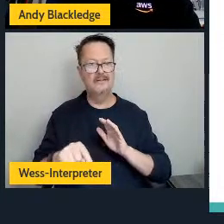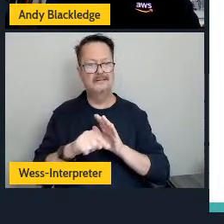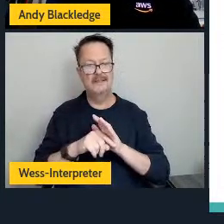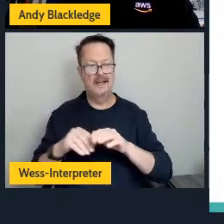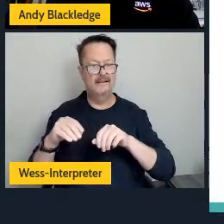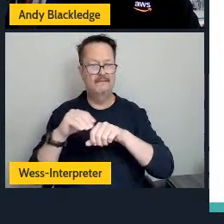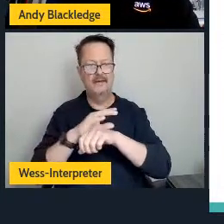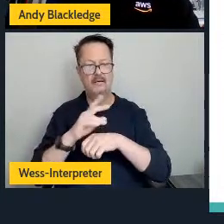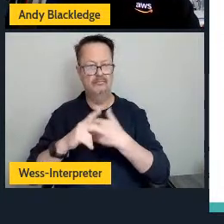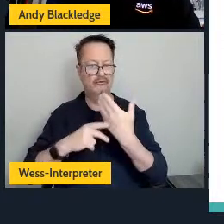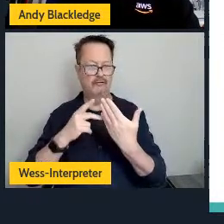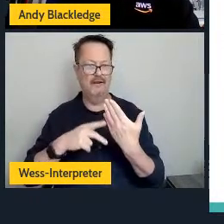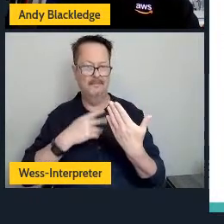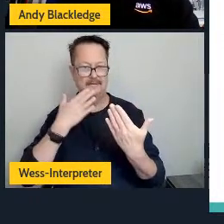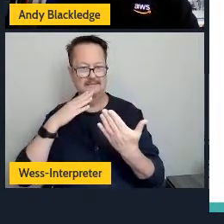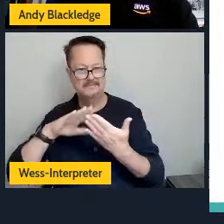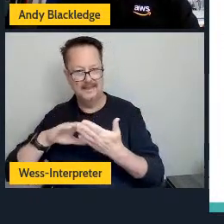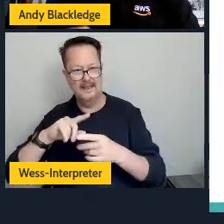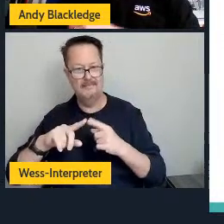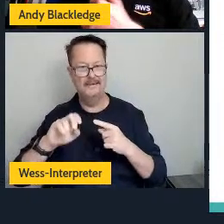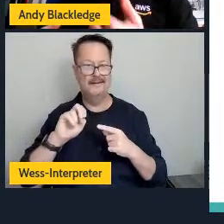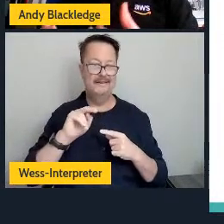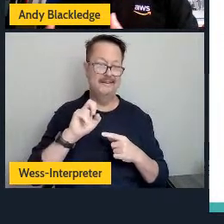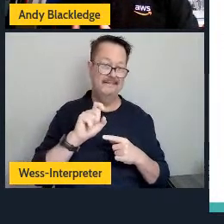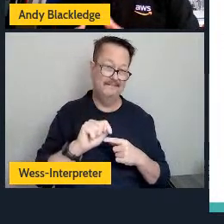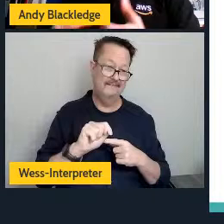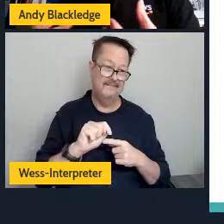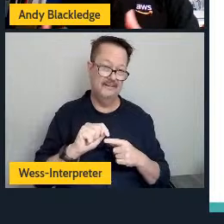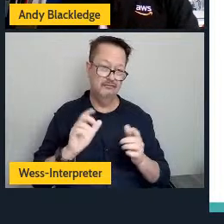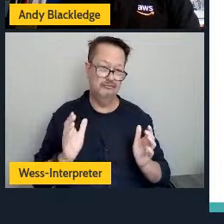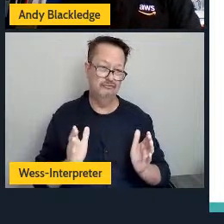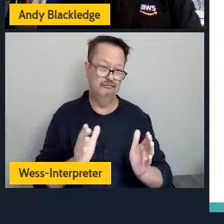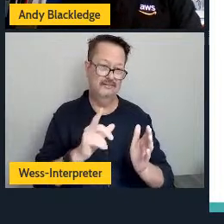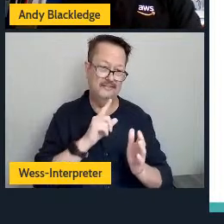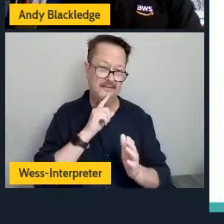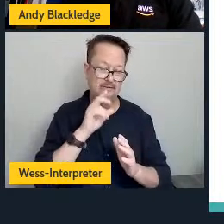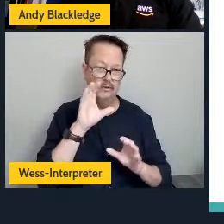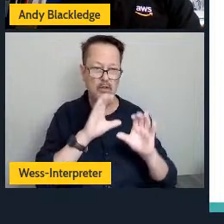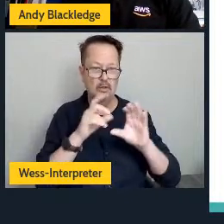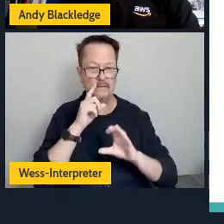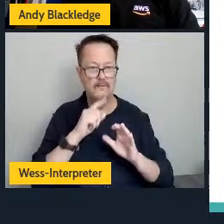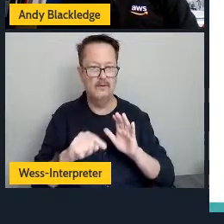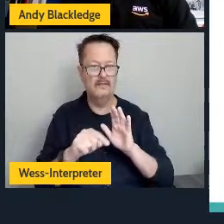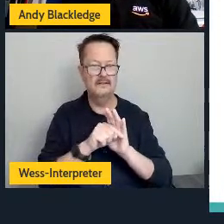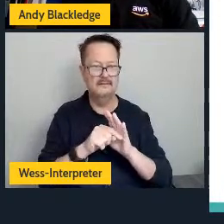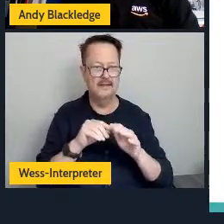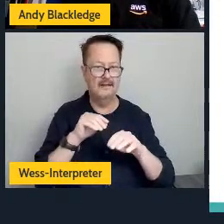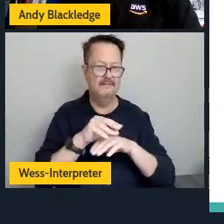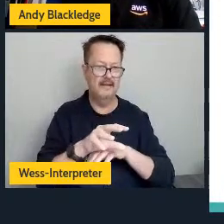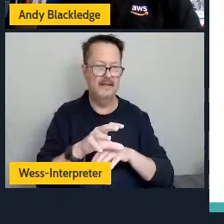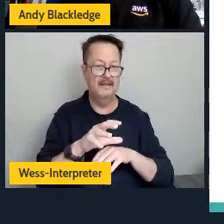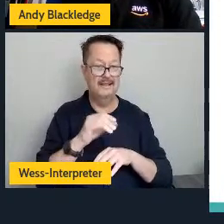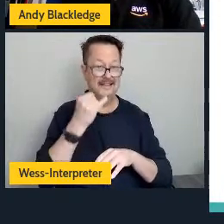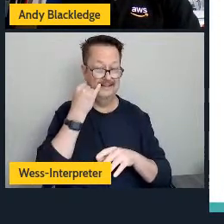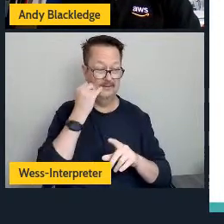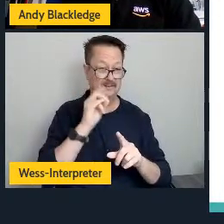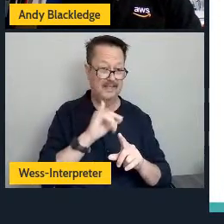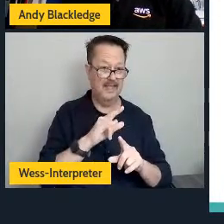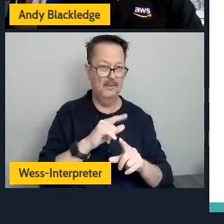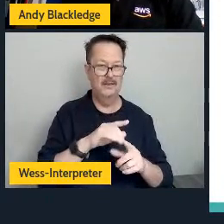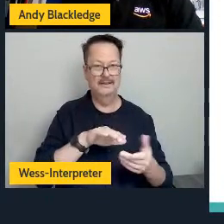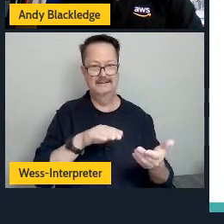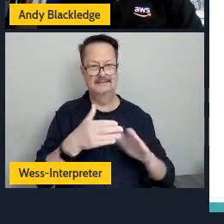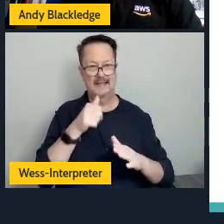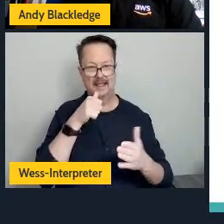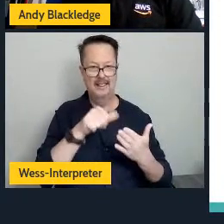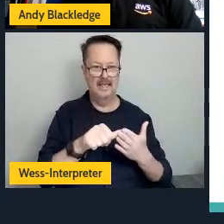bad, but event driven is you look for the side effects of what you've done, whether it be in a dead letter queue or whether it be in